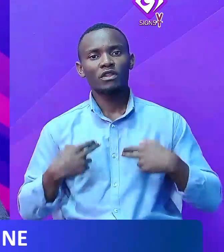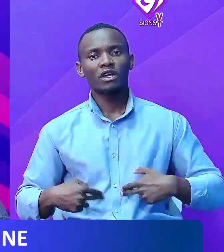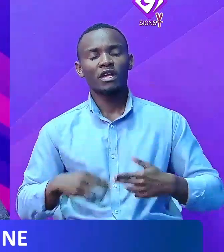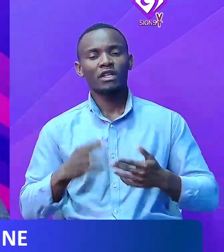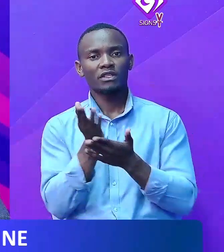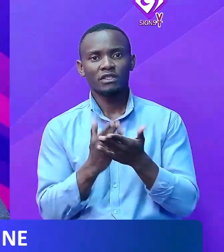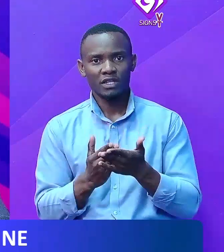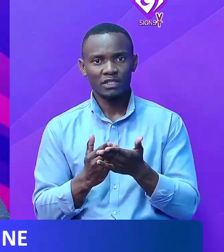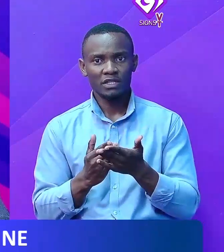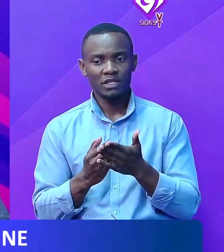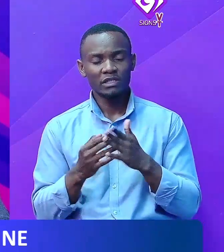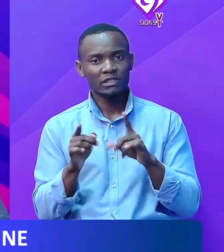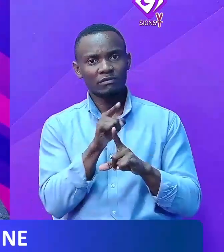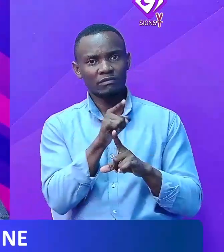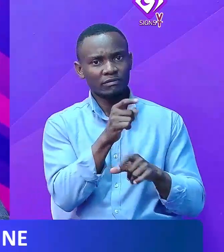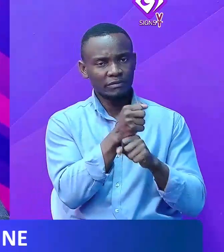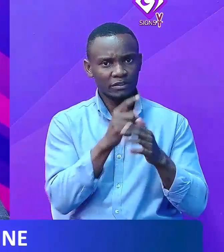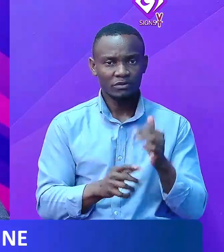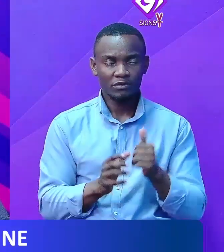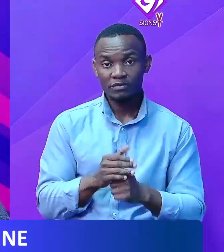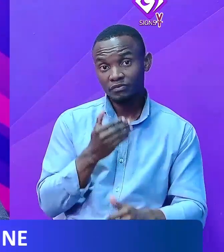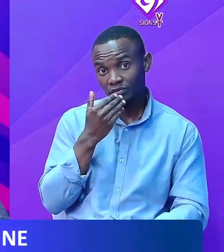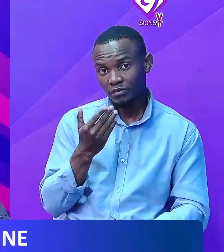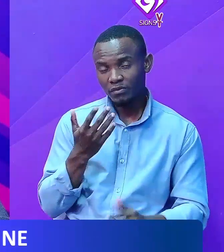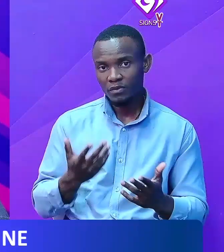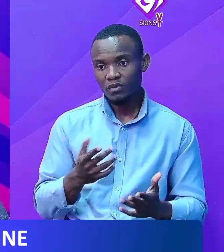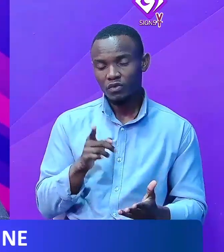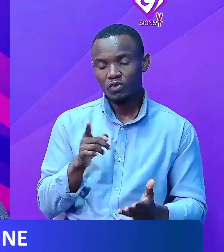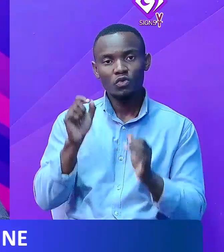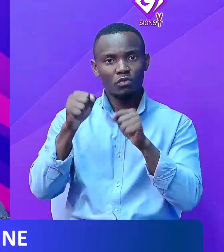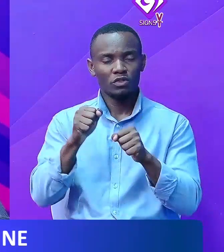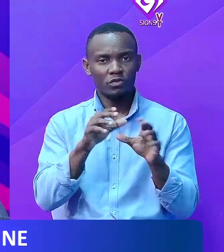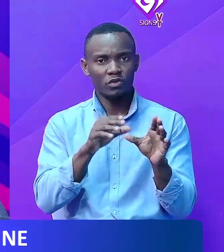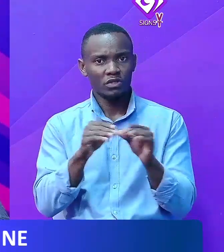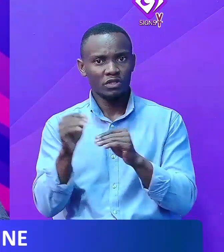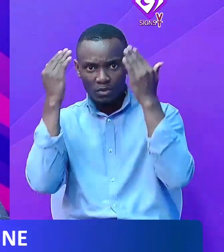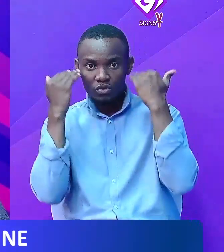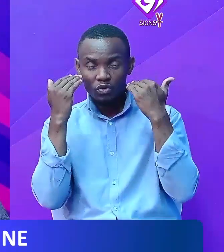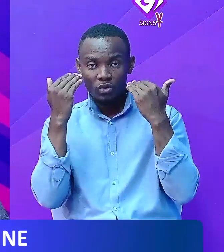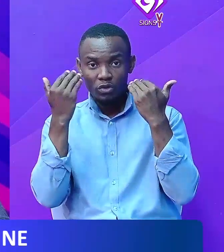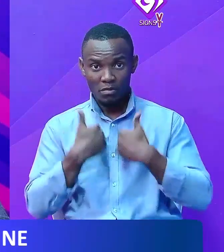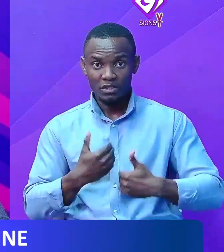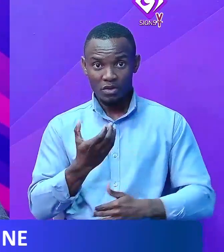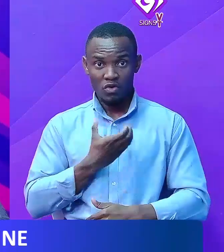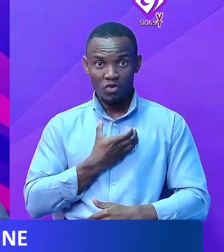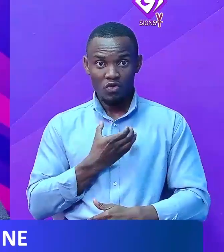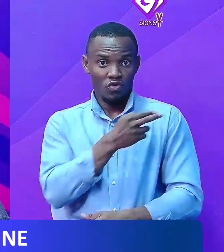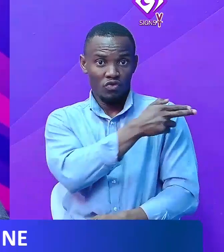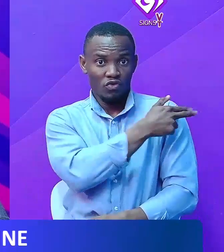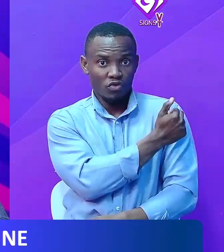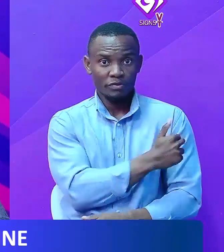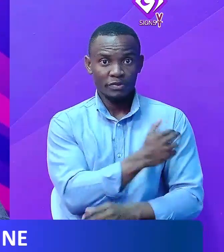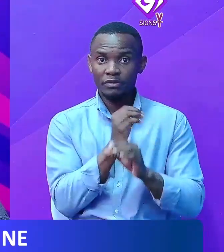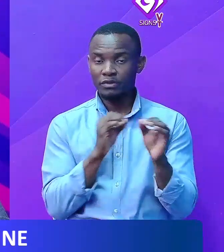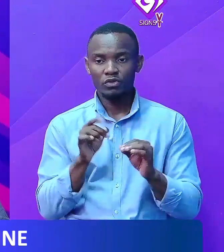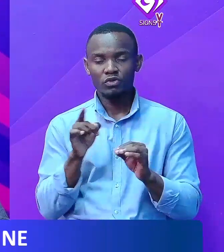icked the MP, who retorted, "You can charge me. I don't own a hospital. You think you can intimidate us? We